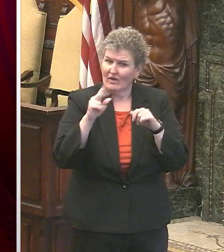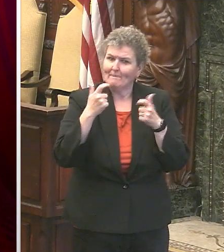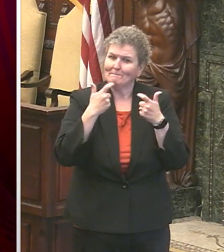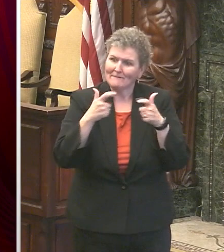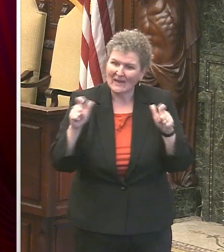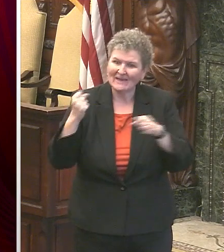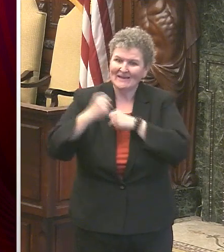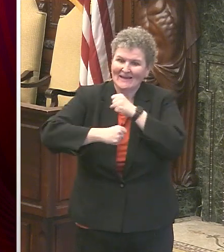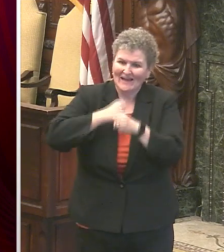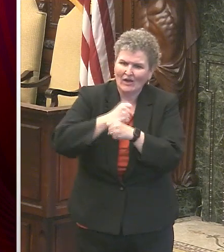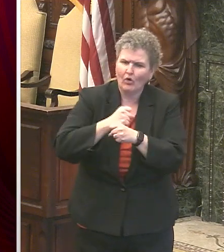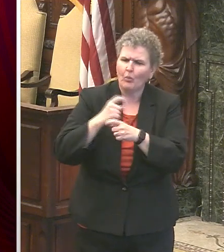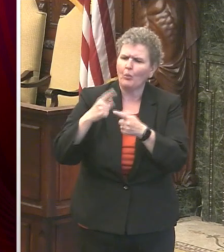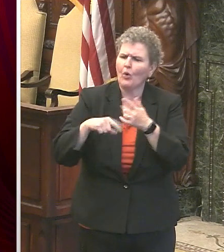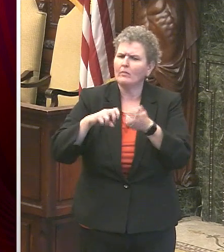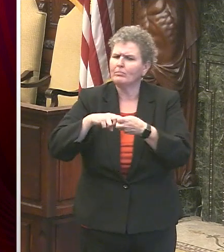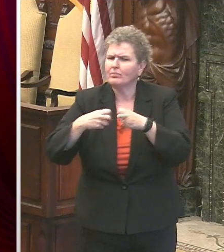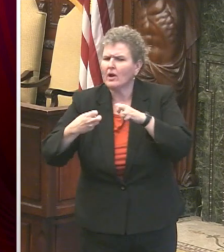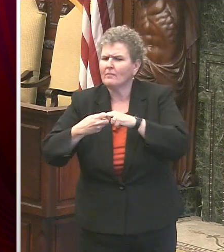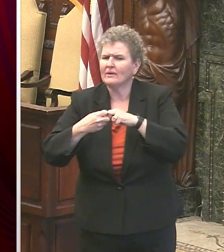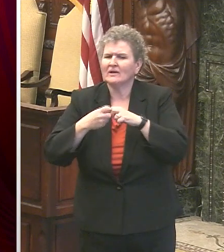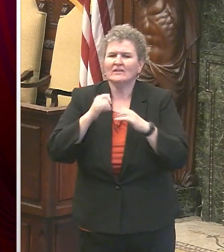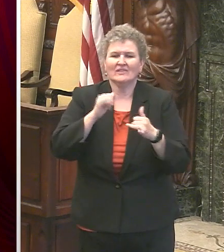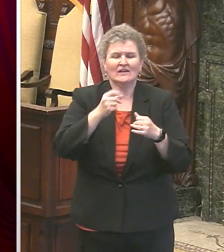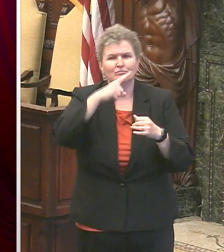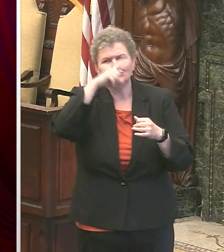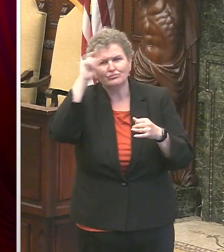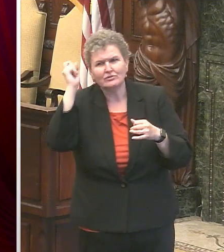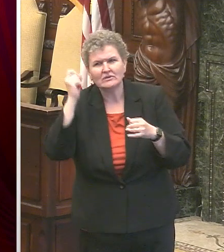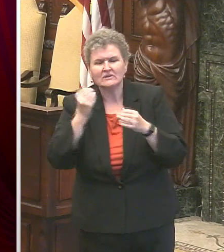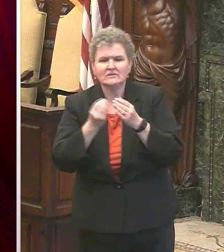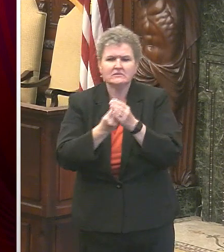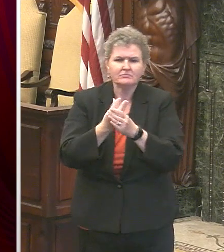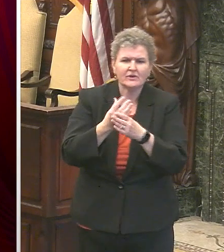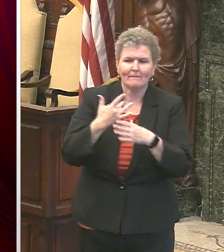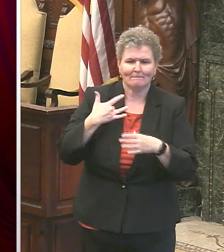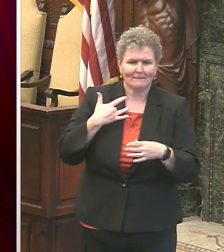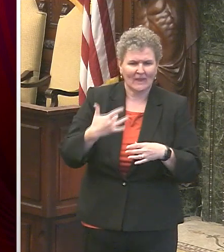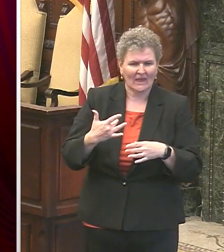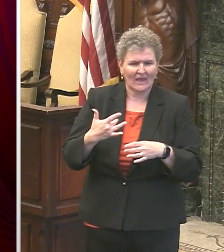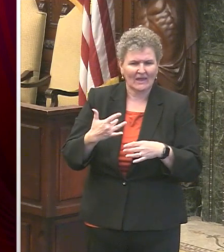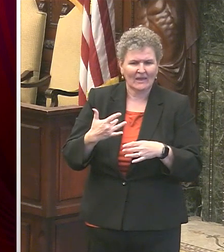or more of a season? No, it's like a spring, summer, fall problem. Look,